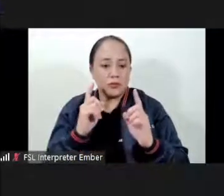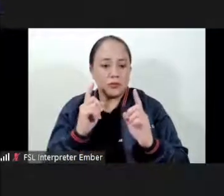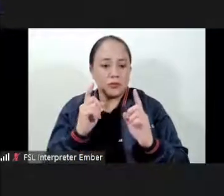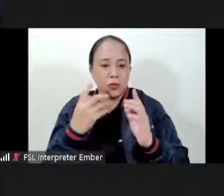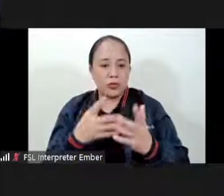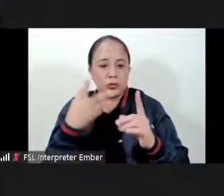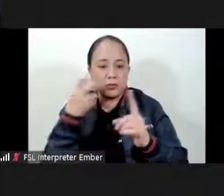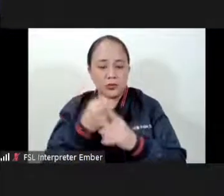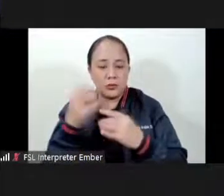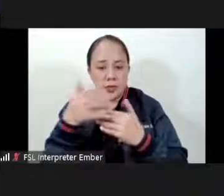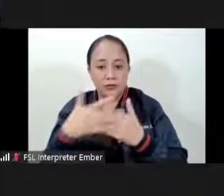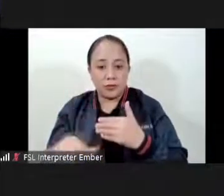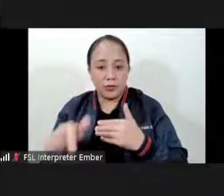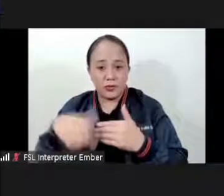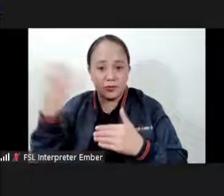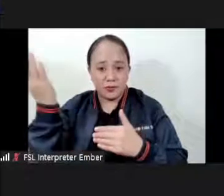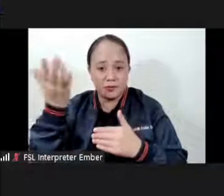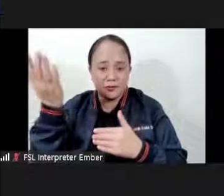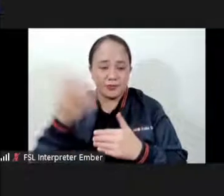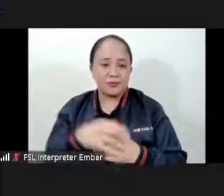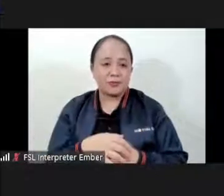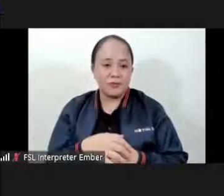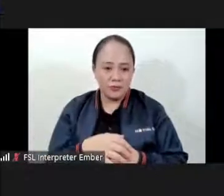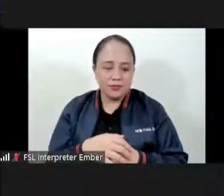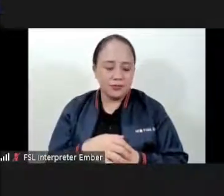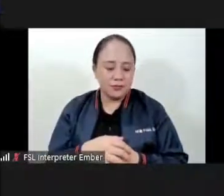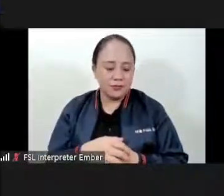the session.